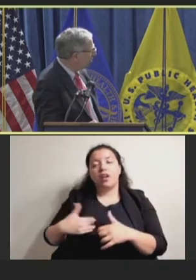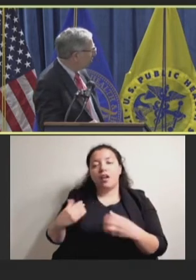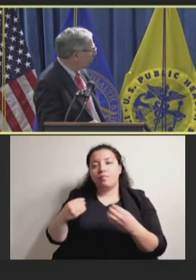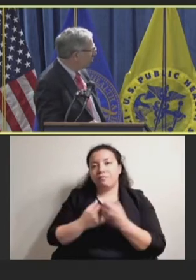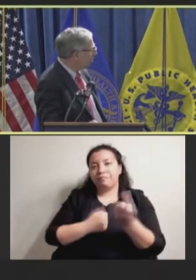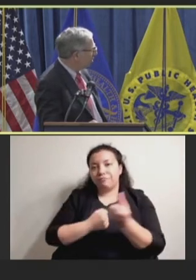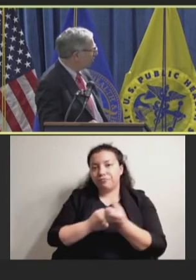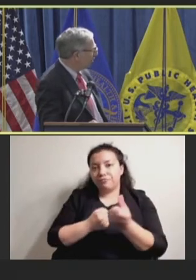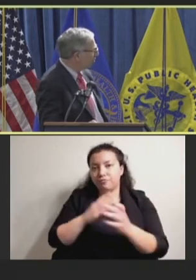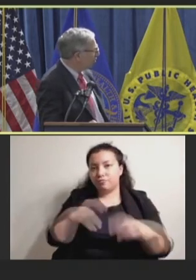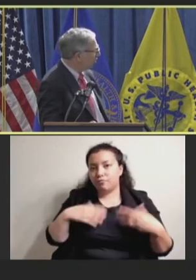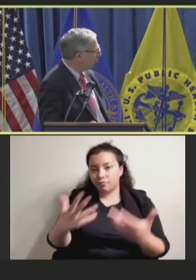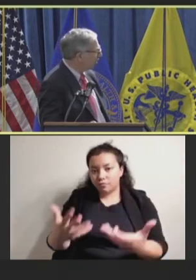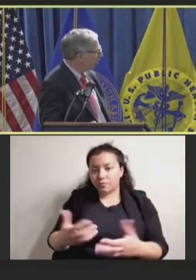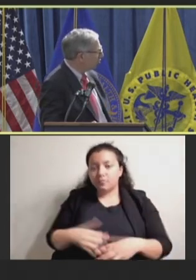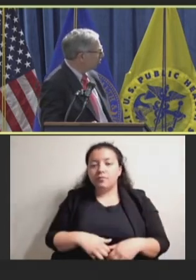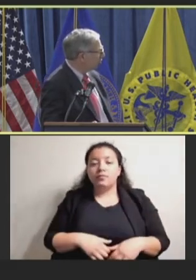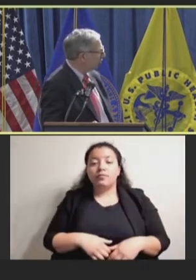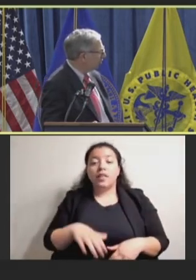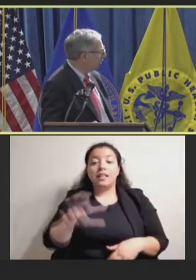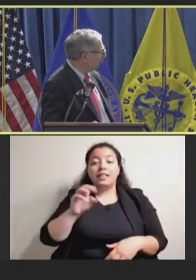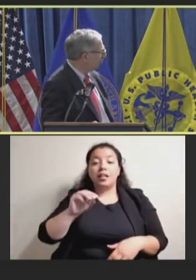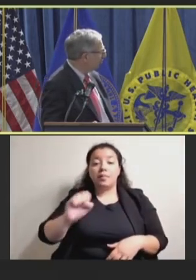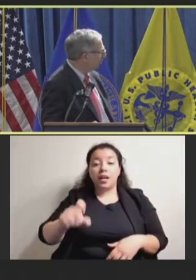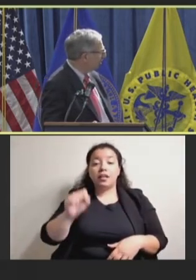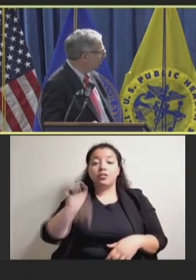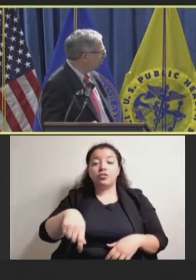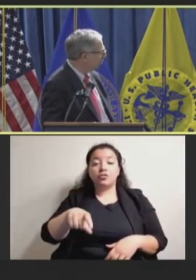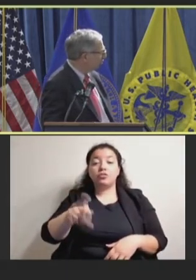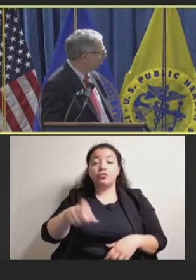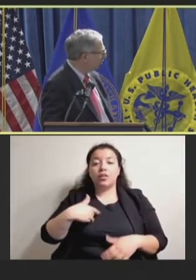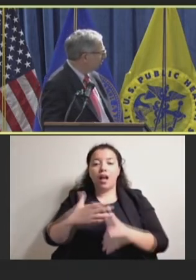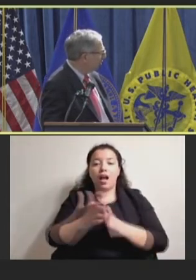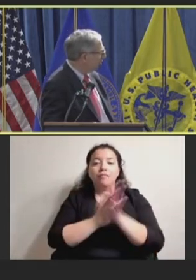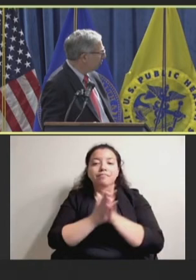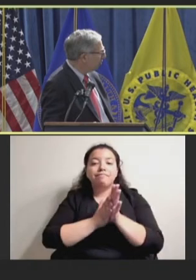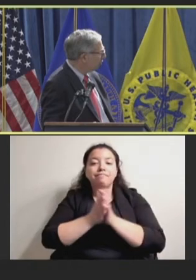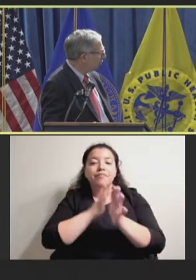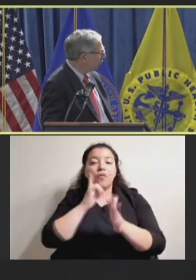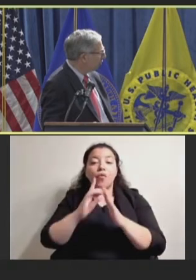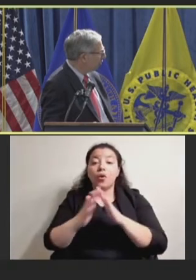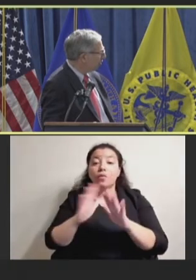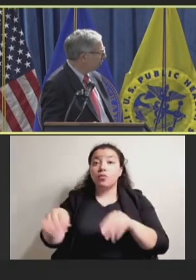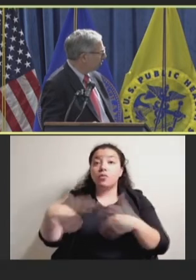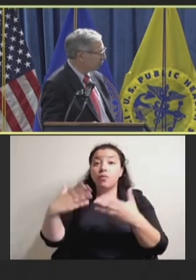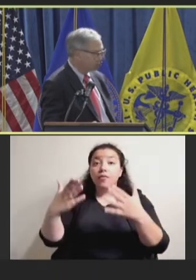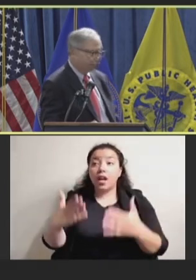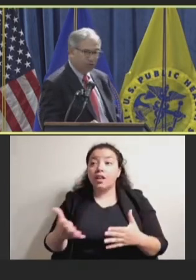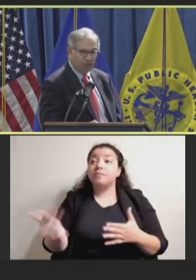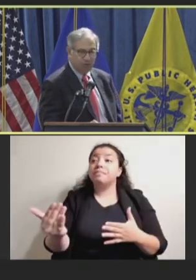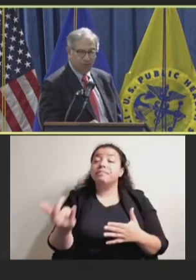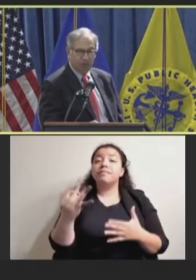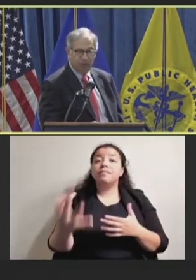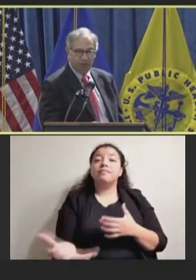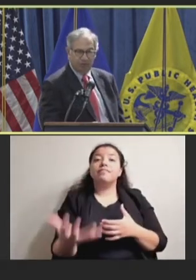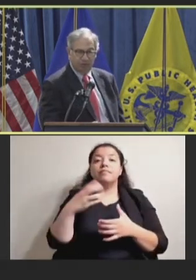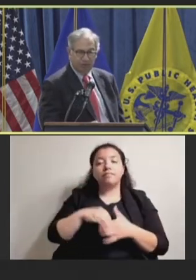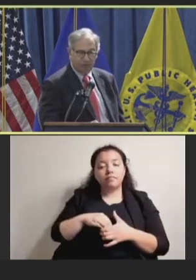And CMS should incentivize community providers to enroll and retain participants in clinical trials by reimbursing for the time and infrastructure